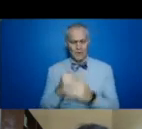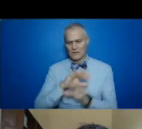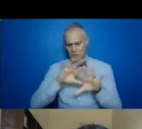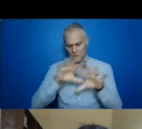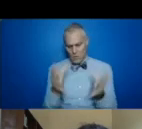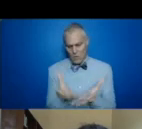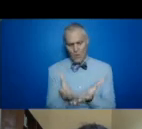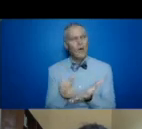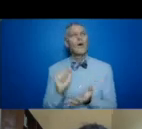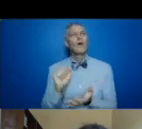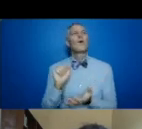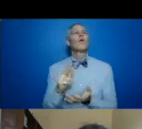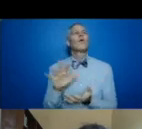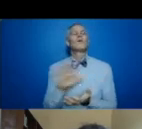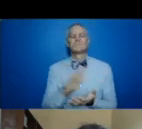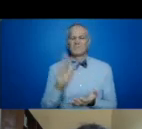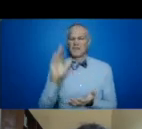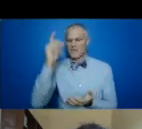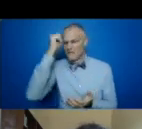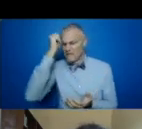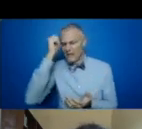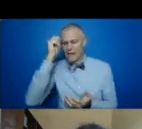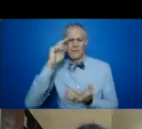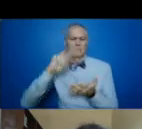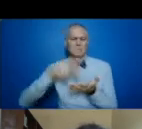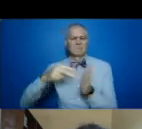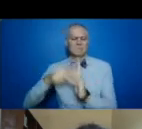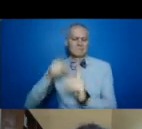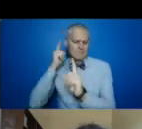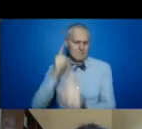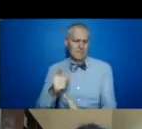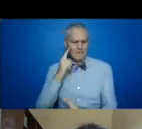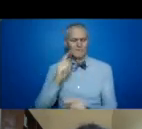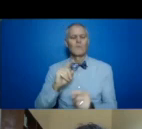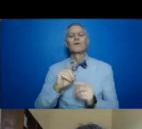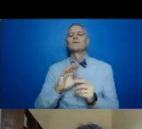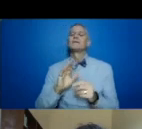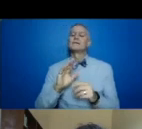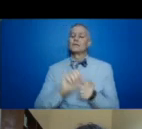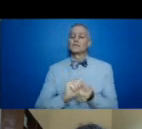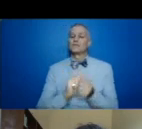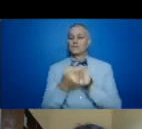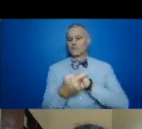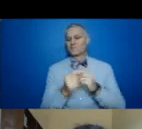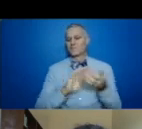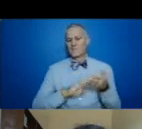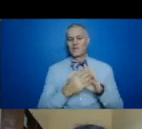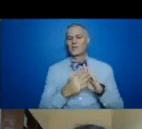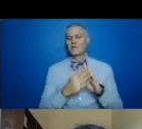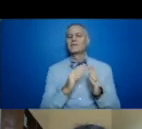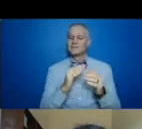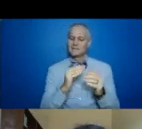or the kind of philosophy and the intentions of transformative community conferencing in some part in your community